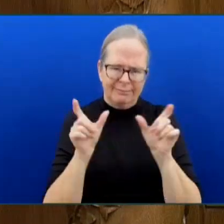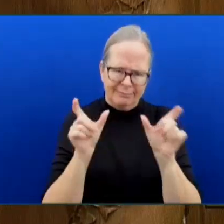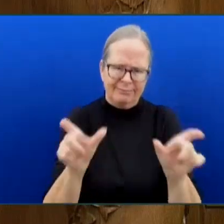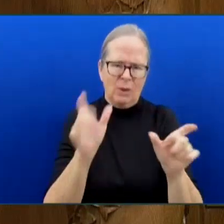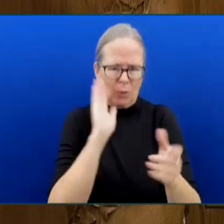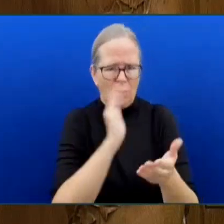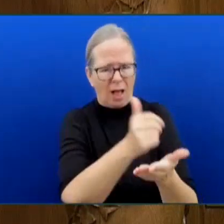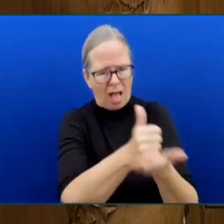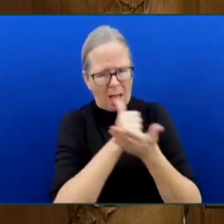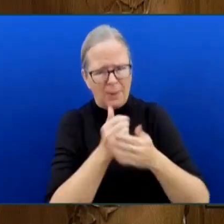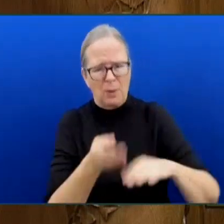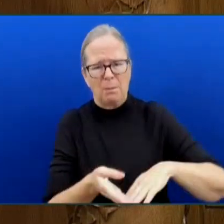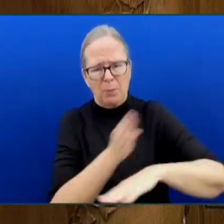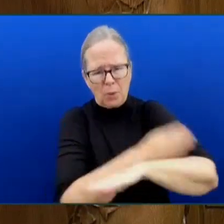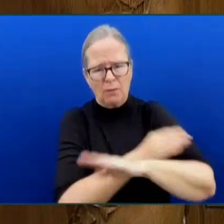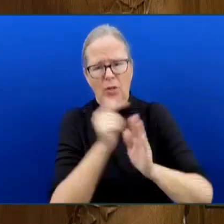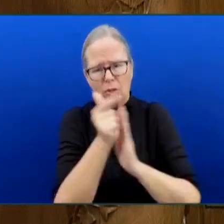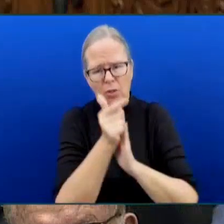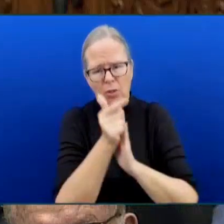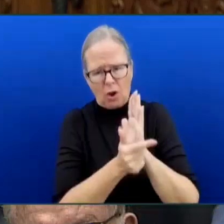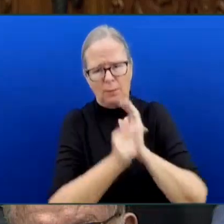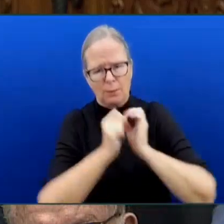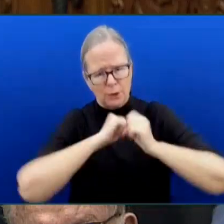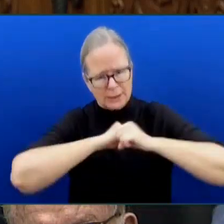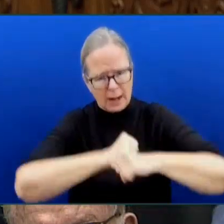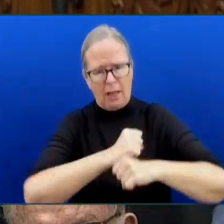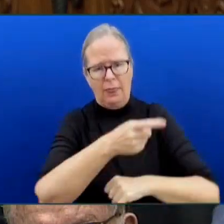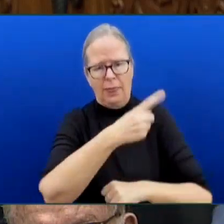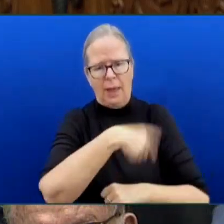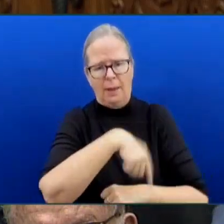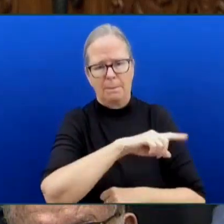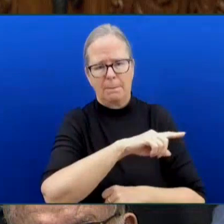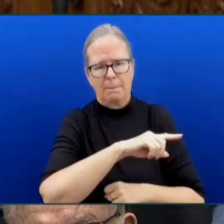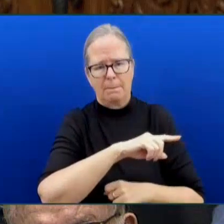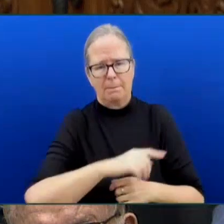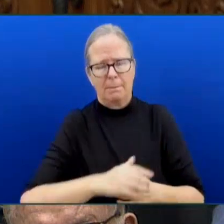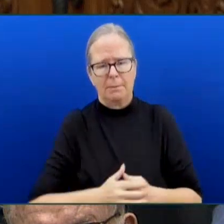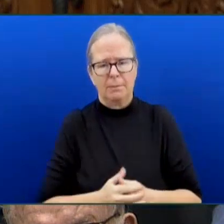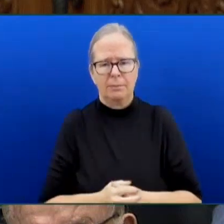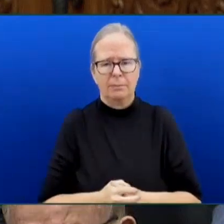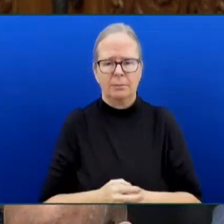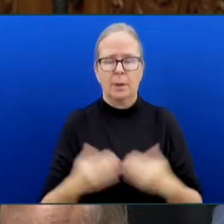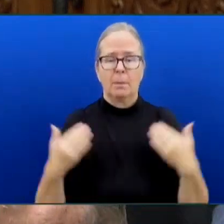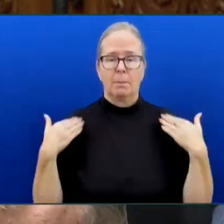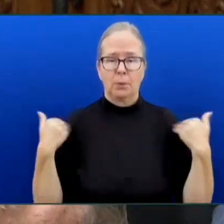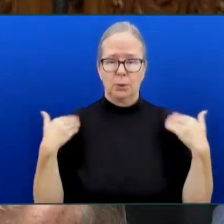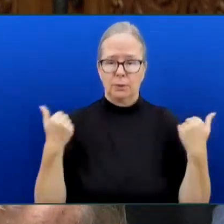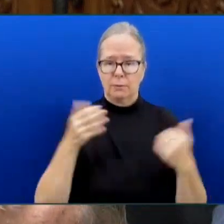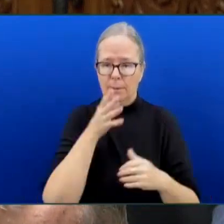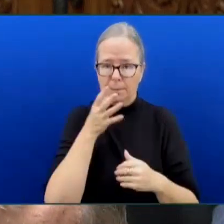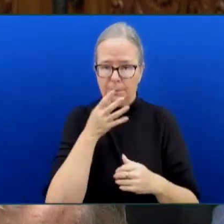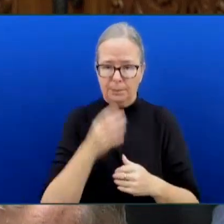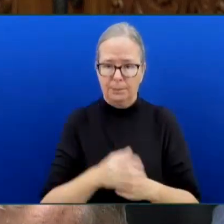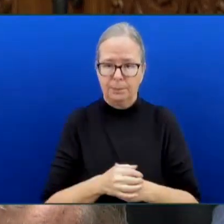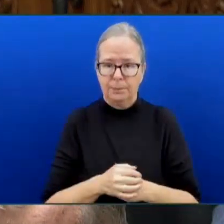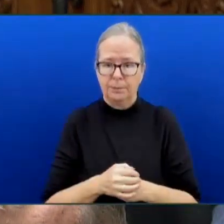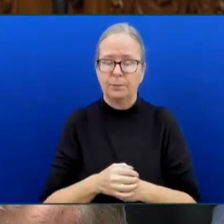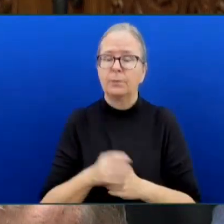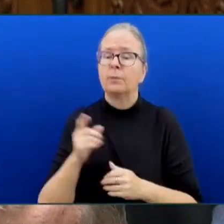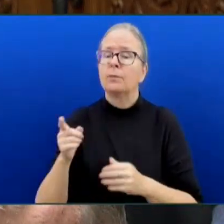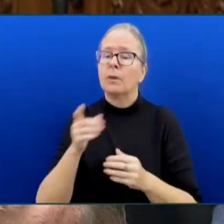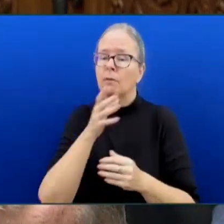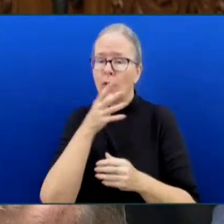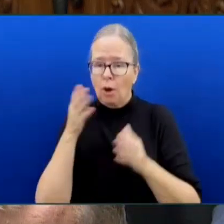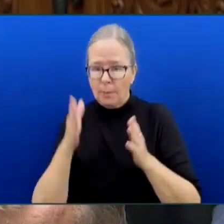Minister of Agriculture. Thank you, Mr. Speaker. Farmers, ranchers, and food processors in British